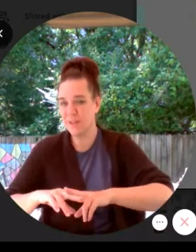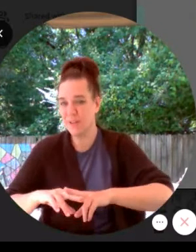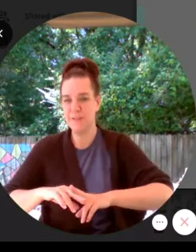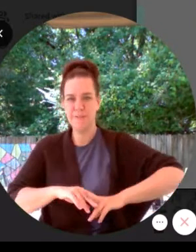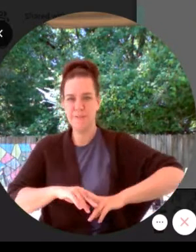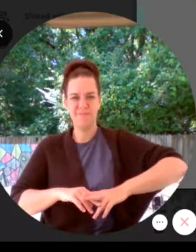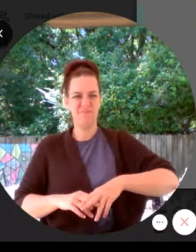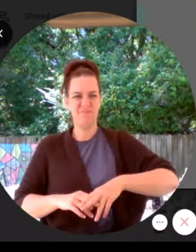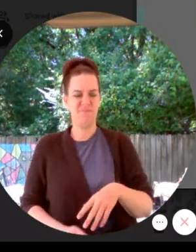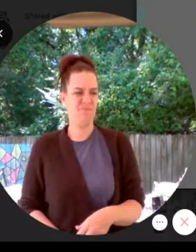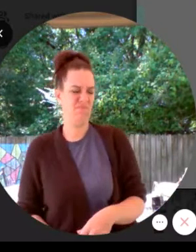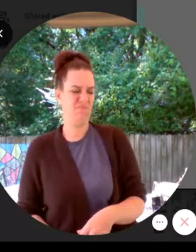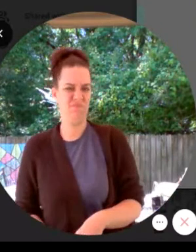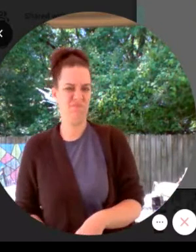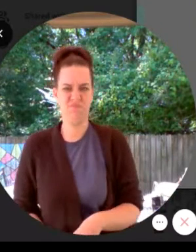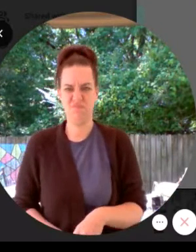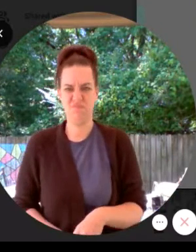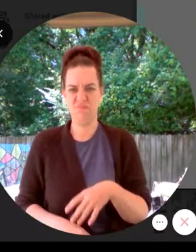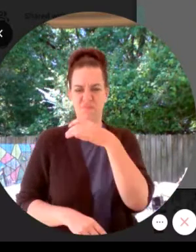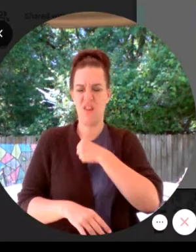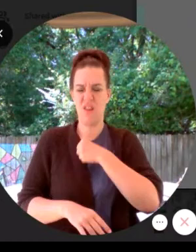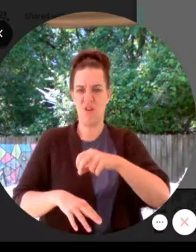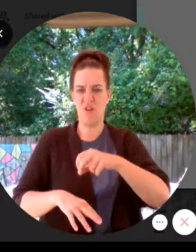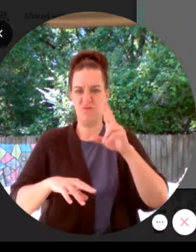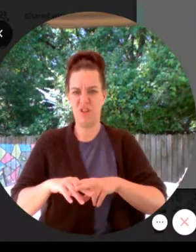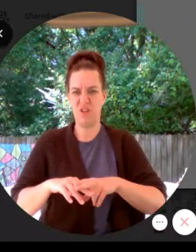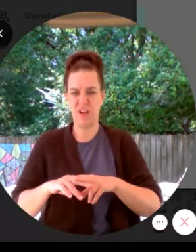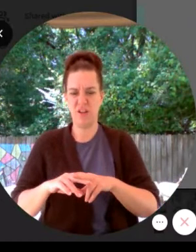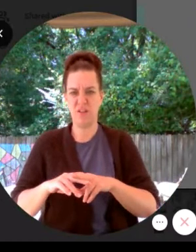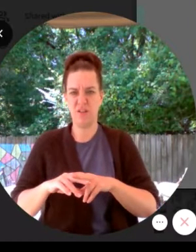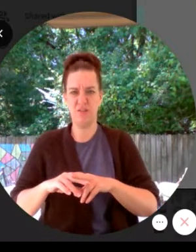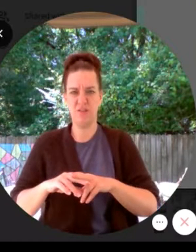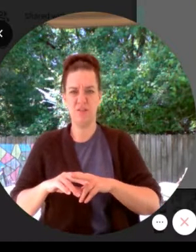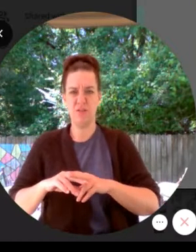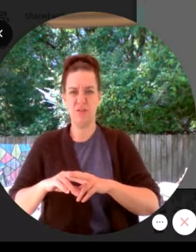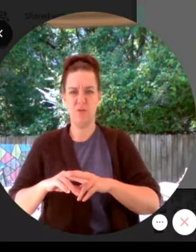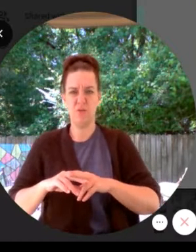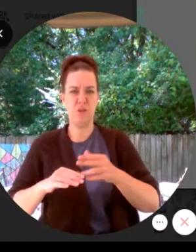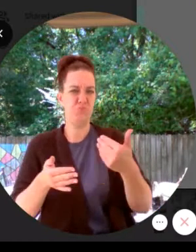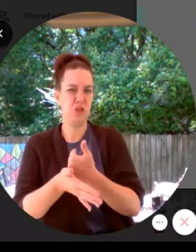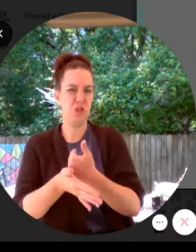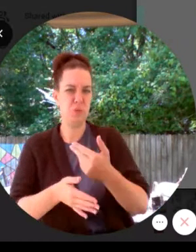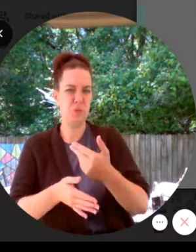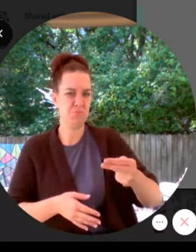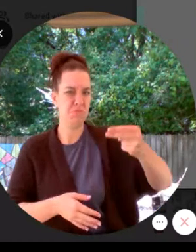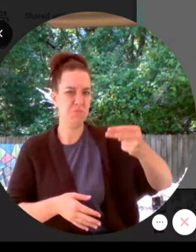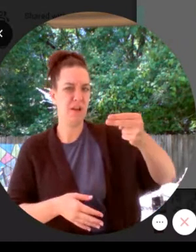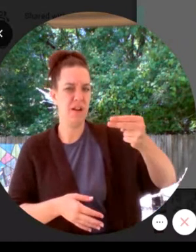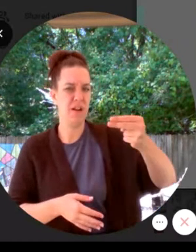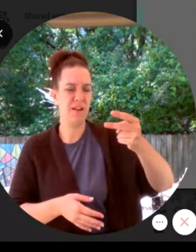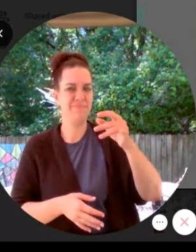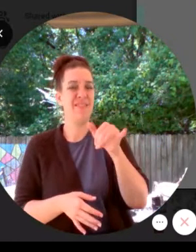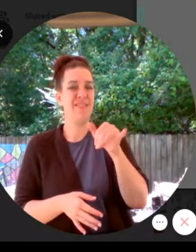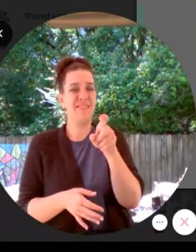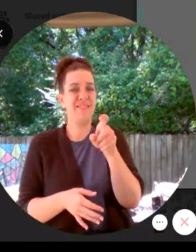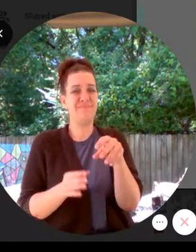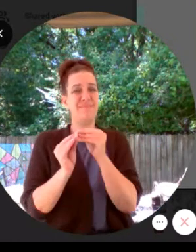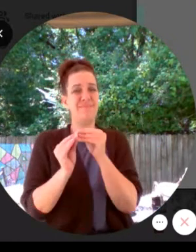frowned. The old chair was at a new height. That needed to be